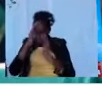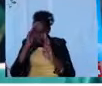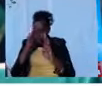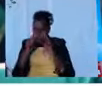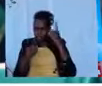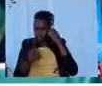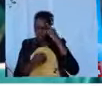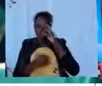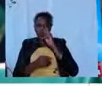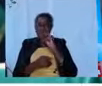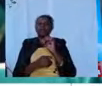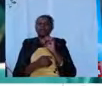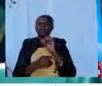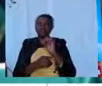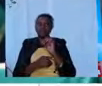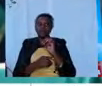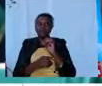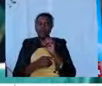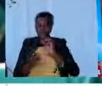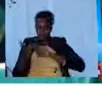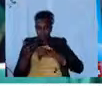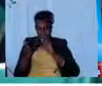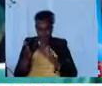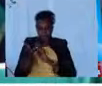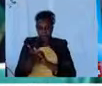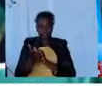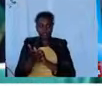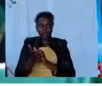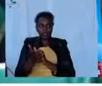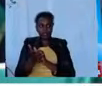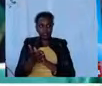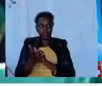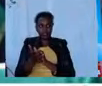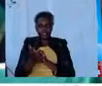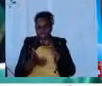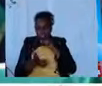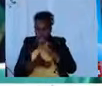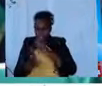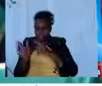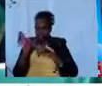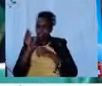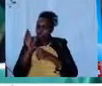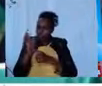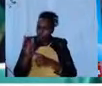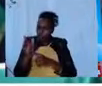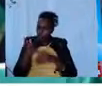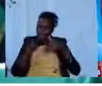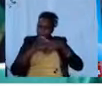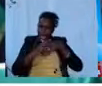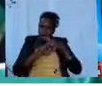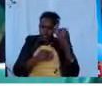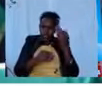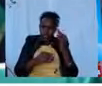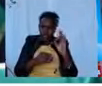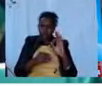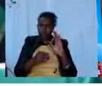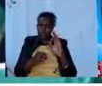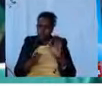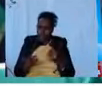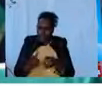him. It means that you act out of reverence for